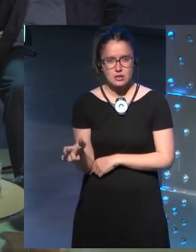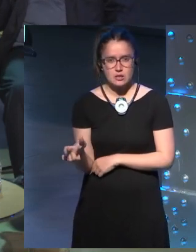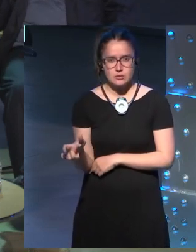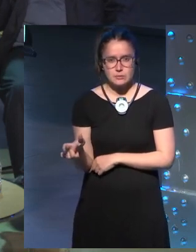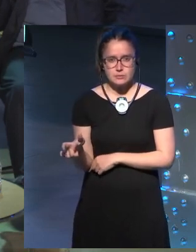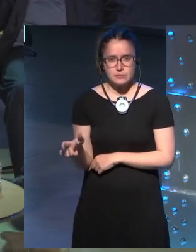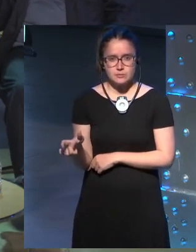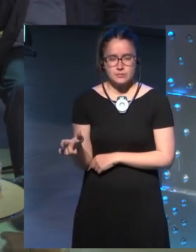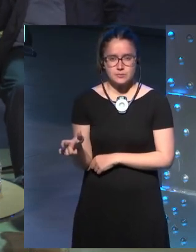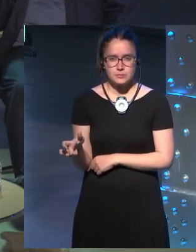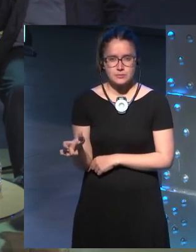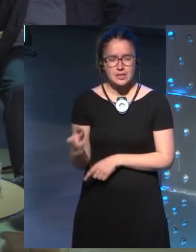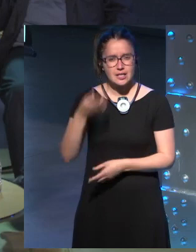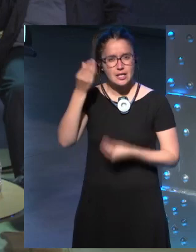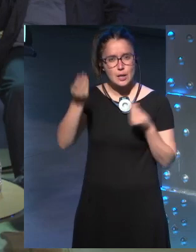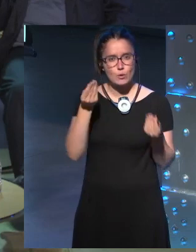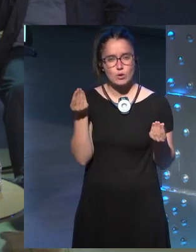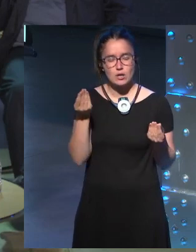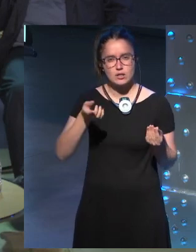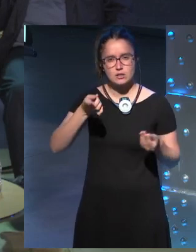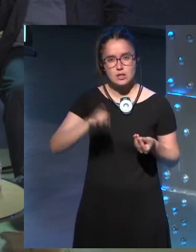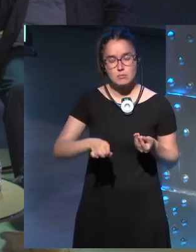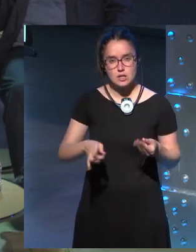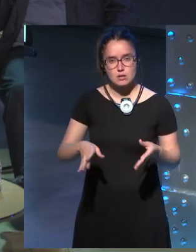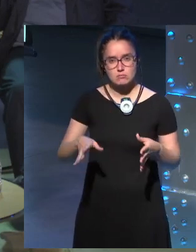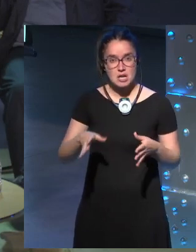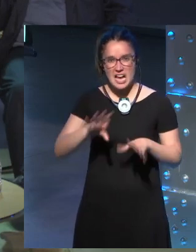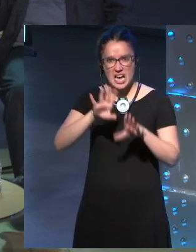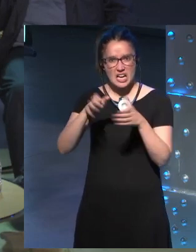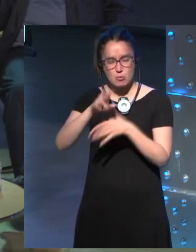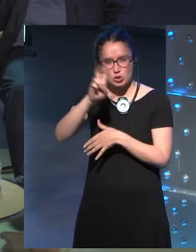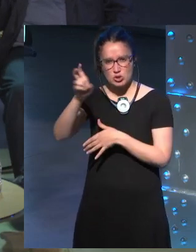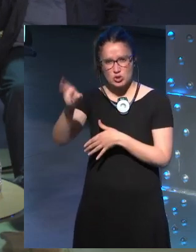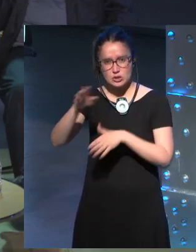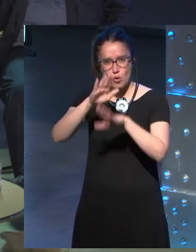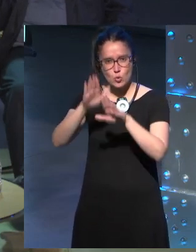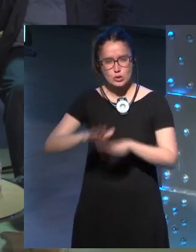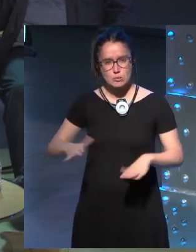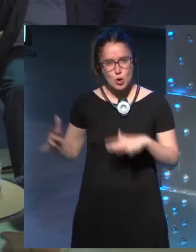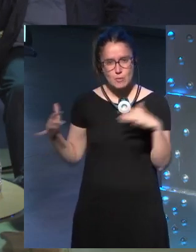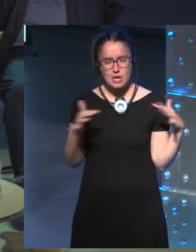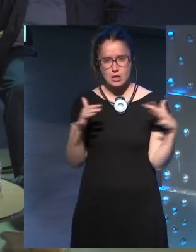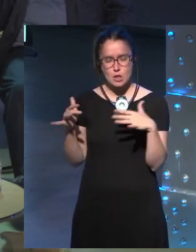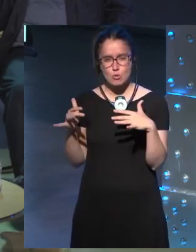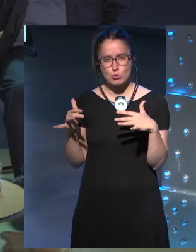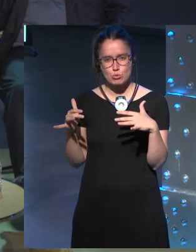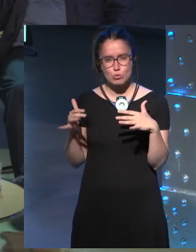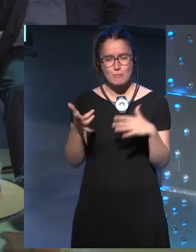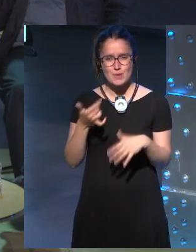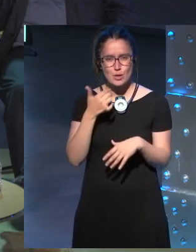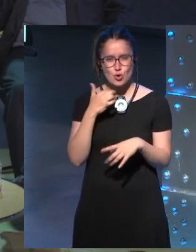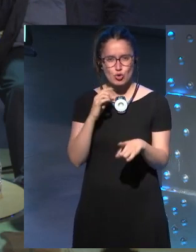and European '96. Oh, sure, you're right. Yeah. I think. Yeah. The last game was a defeat against